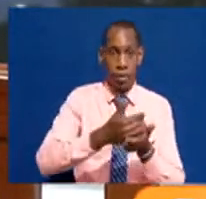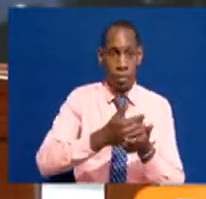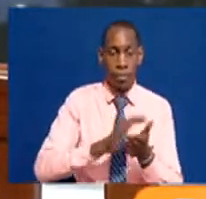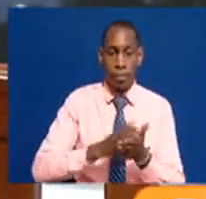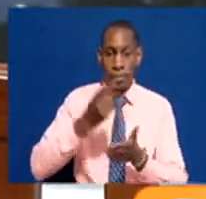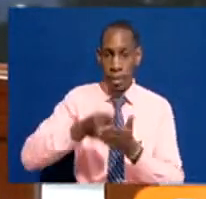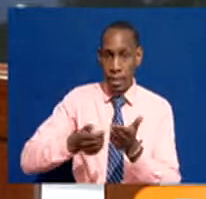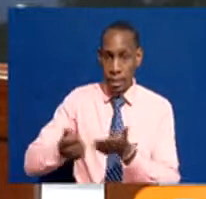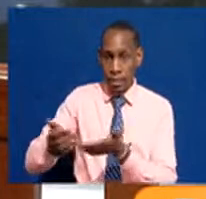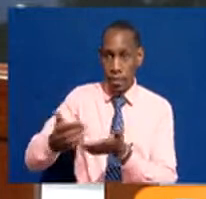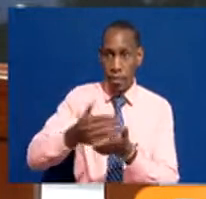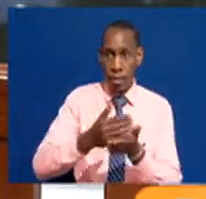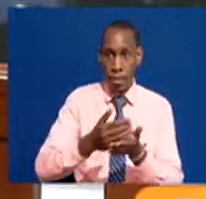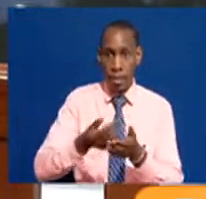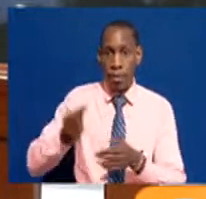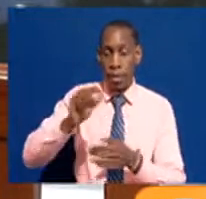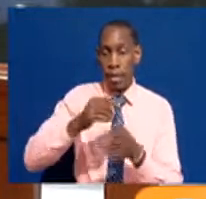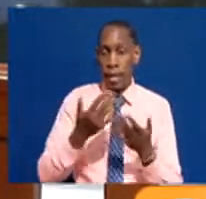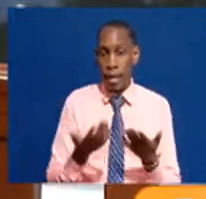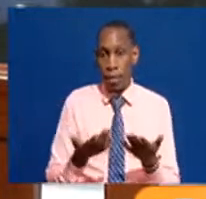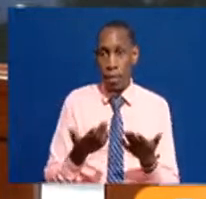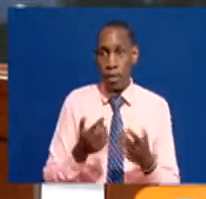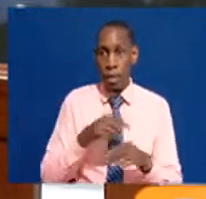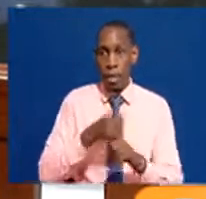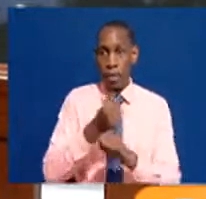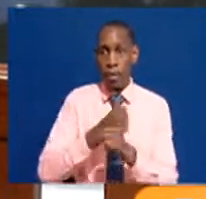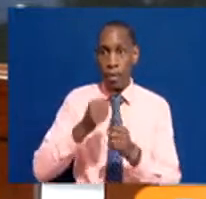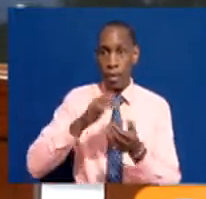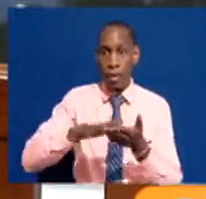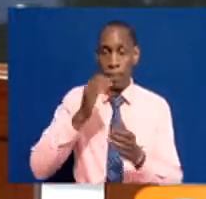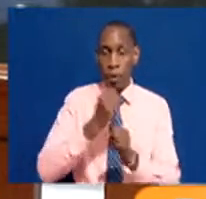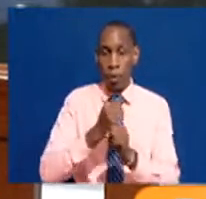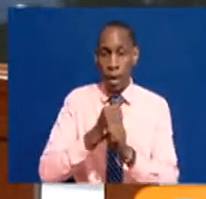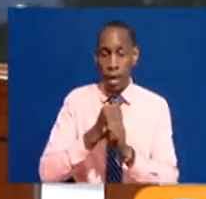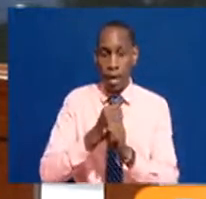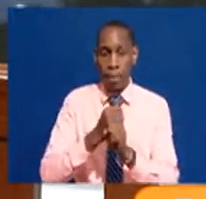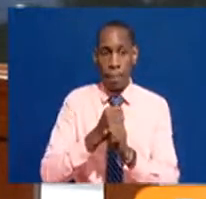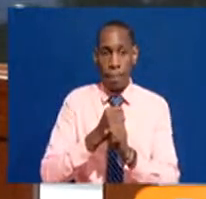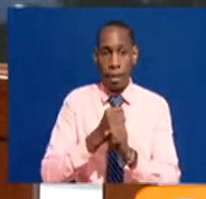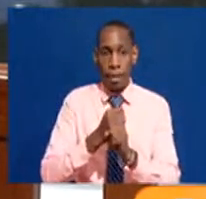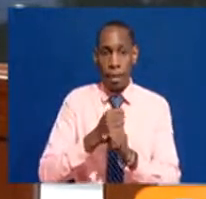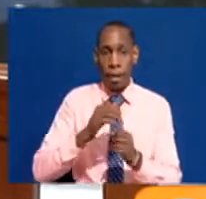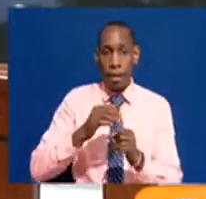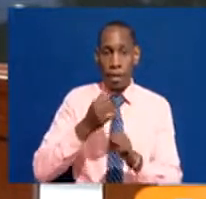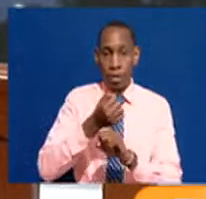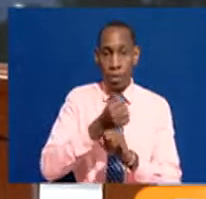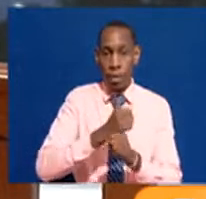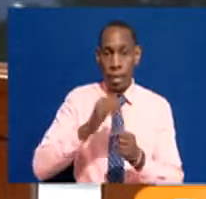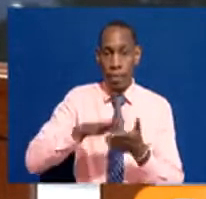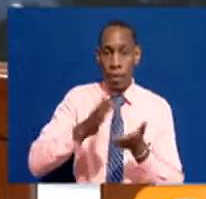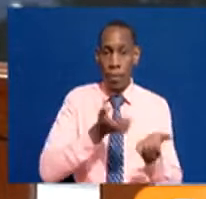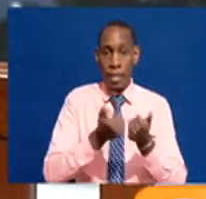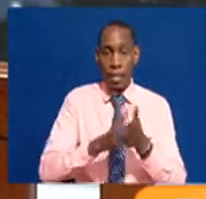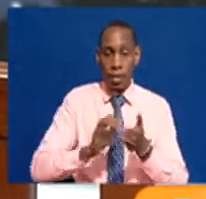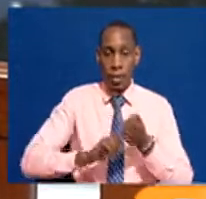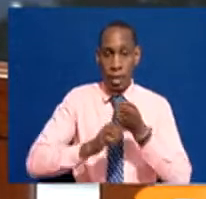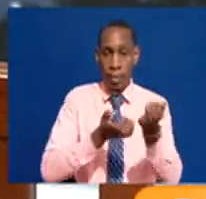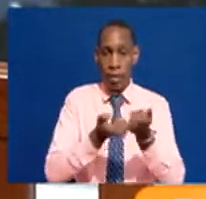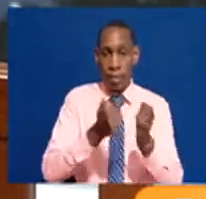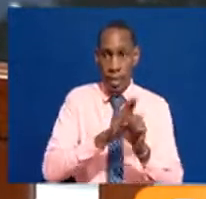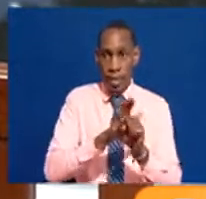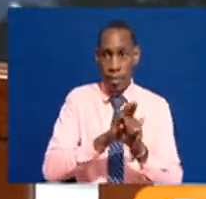Tax bracket, we can only increase it if we create more jobs, more businesses. We support more businesses,